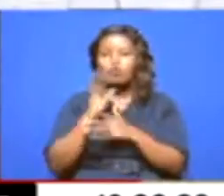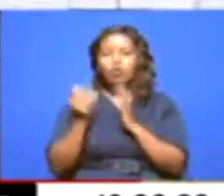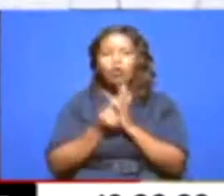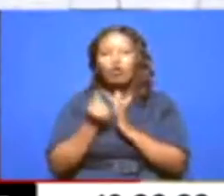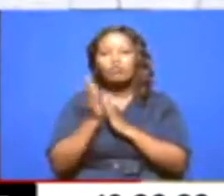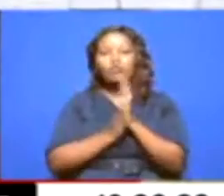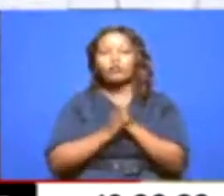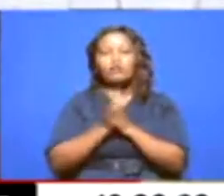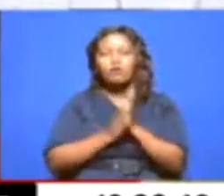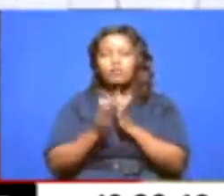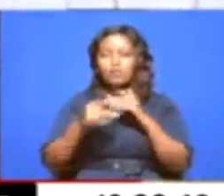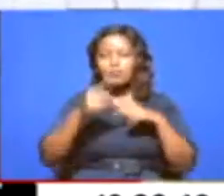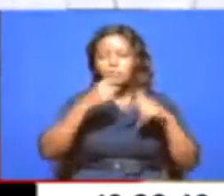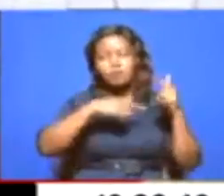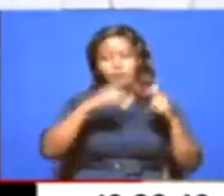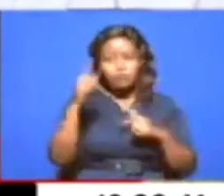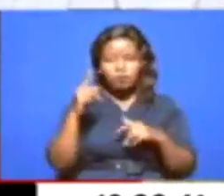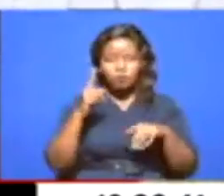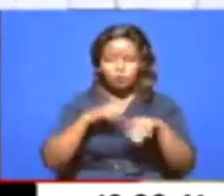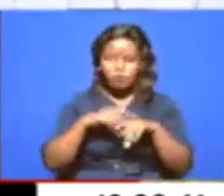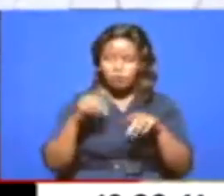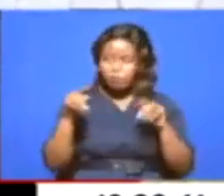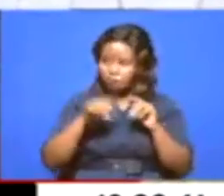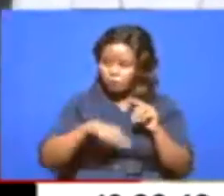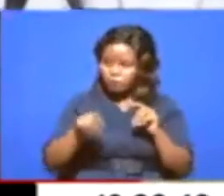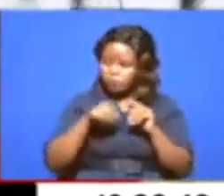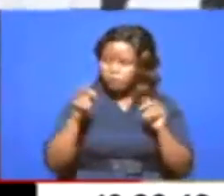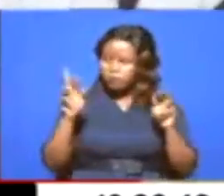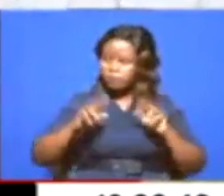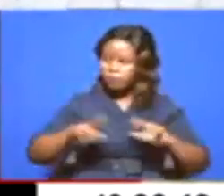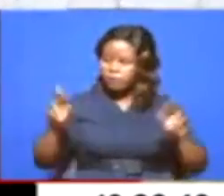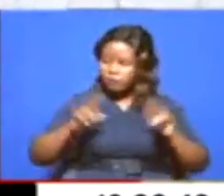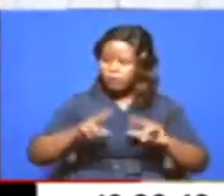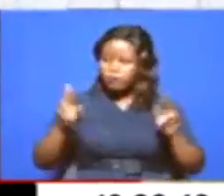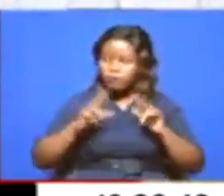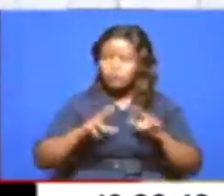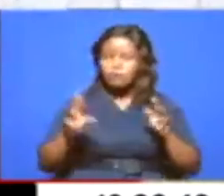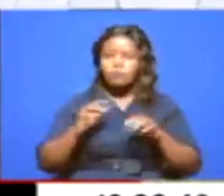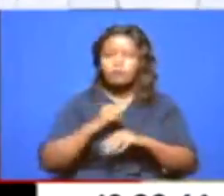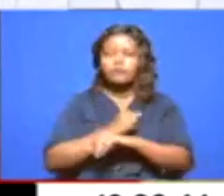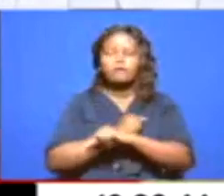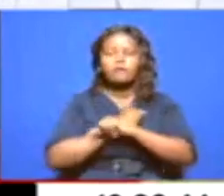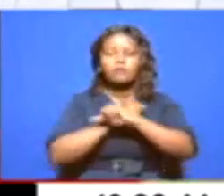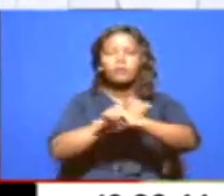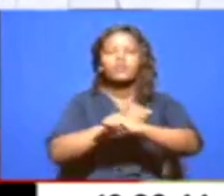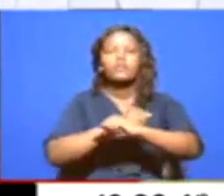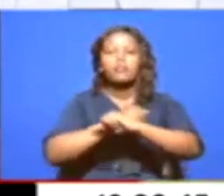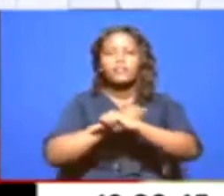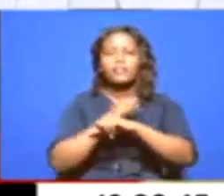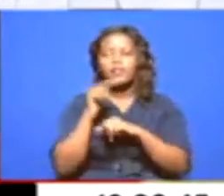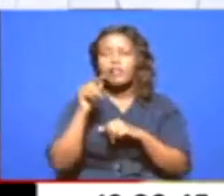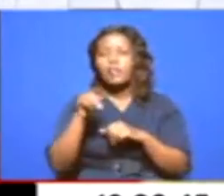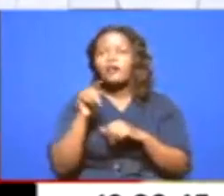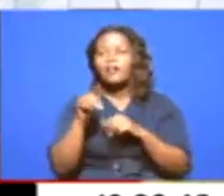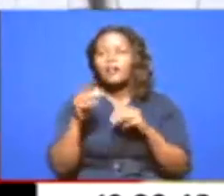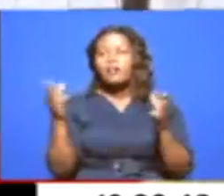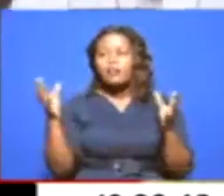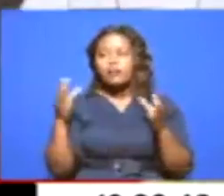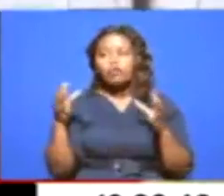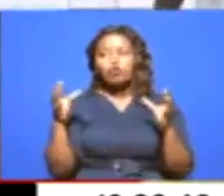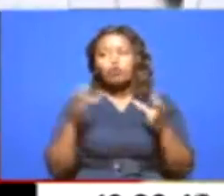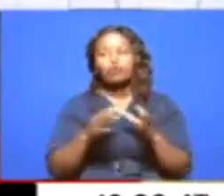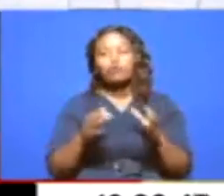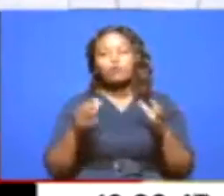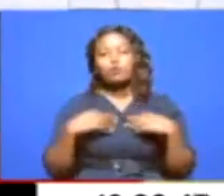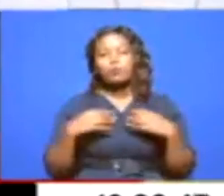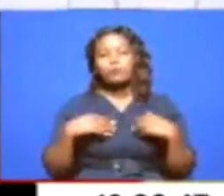Under 20. And as we prepare now for the to defend the third series of World Under 20